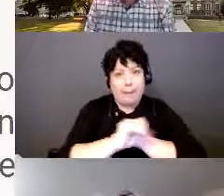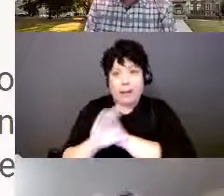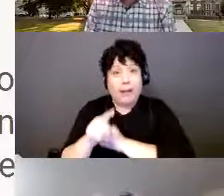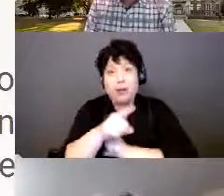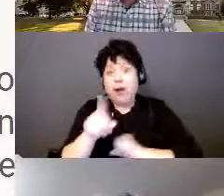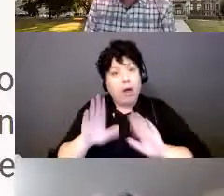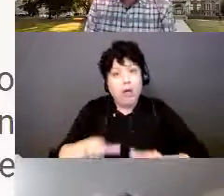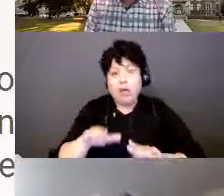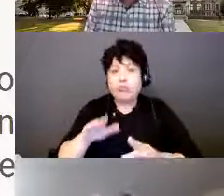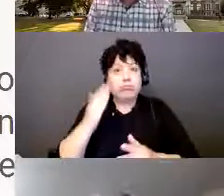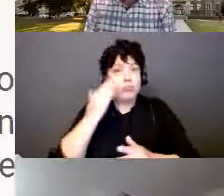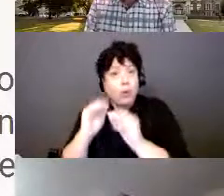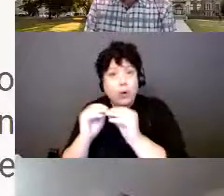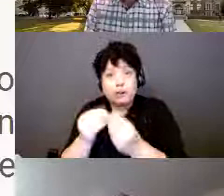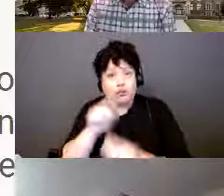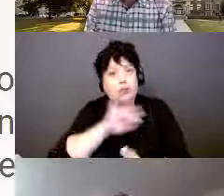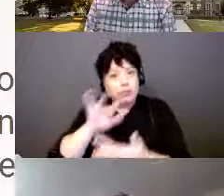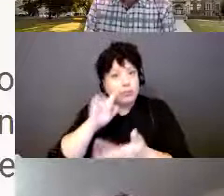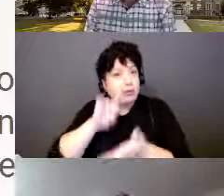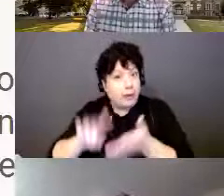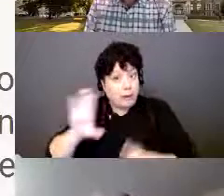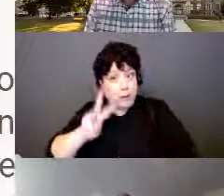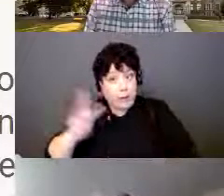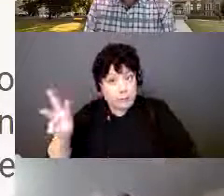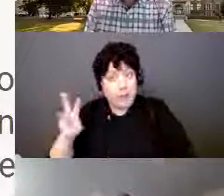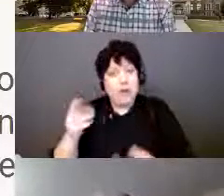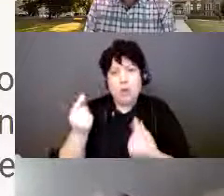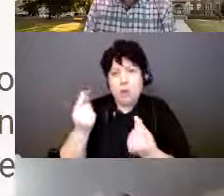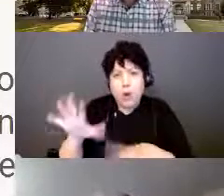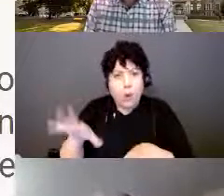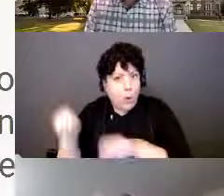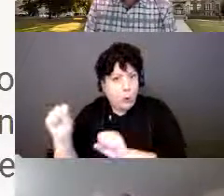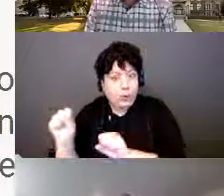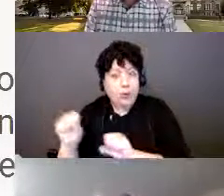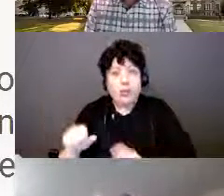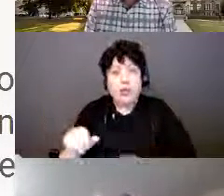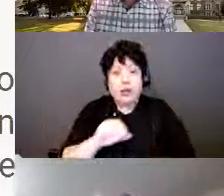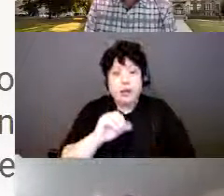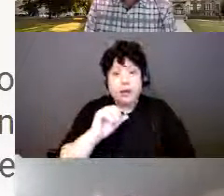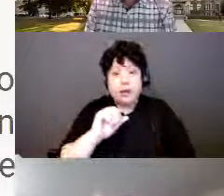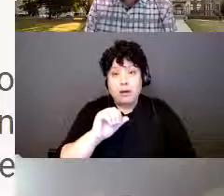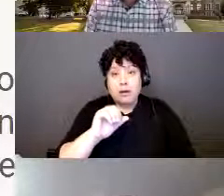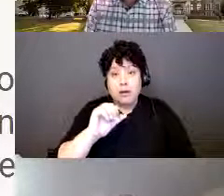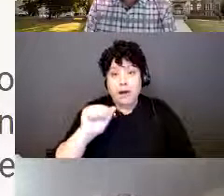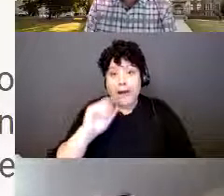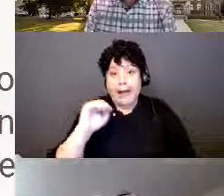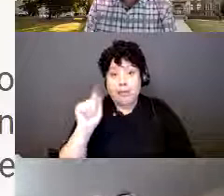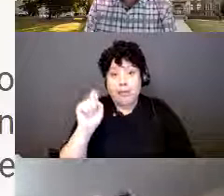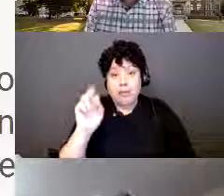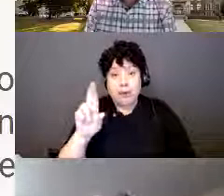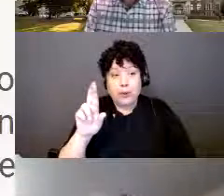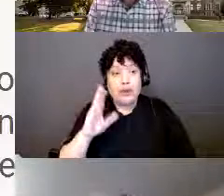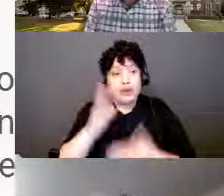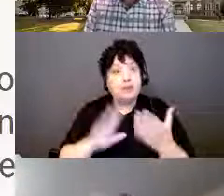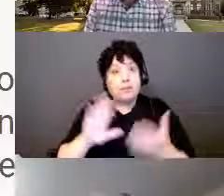check their website and the work that they're doing around this. I think that Amber may have some work or